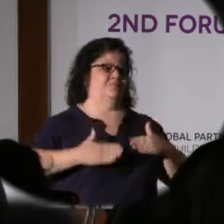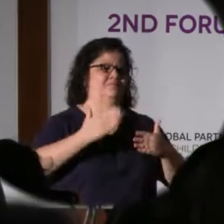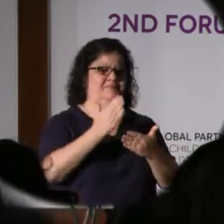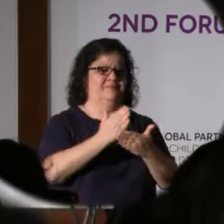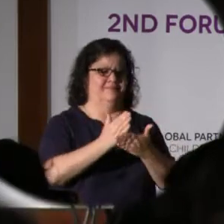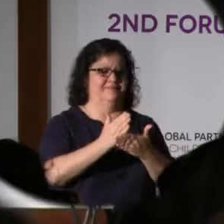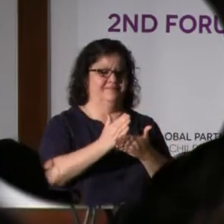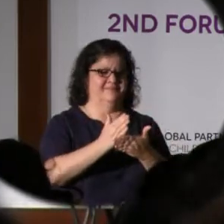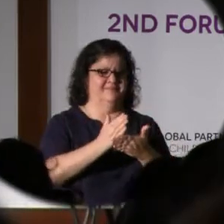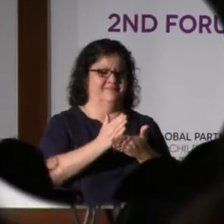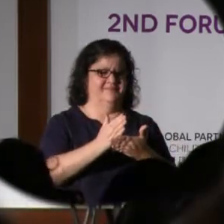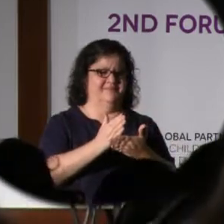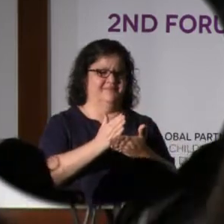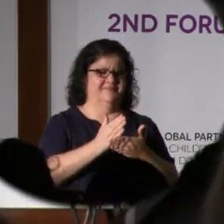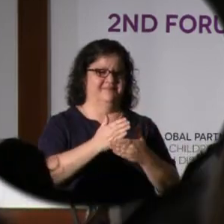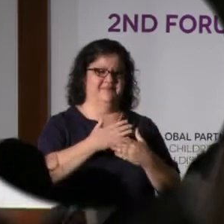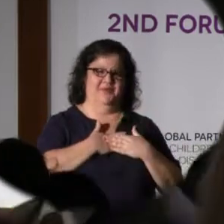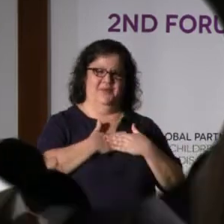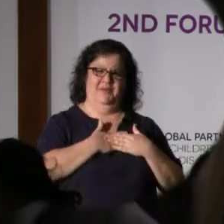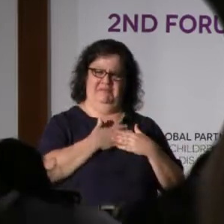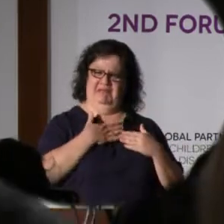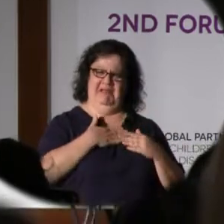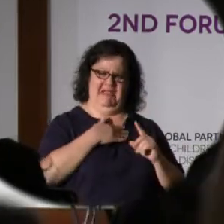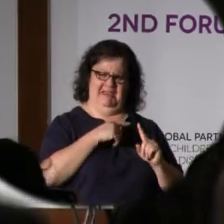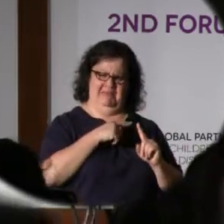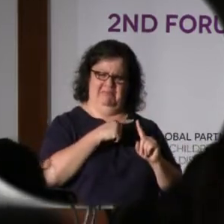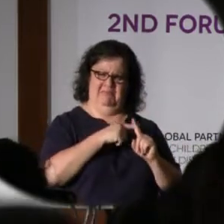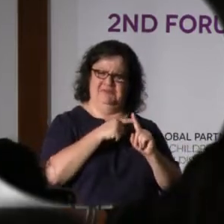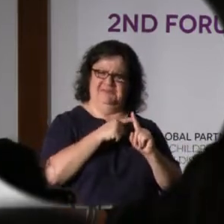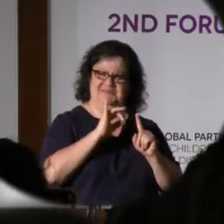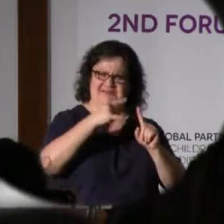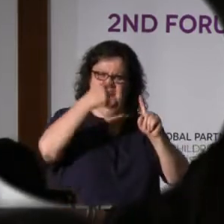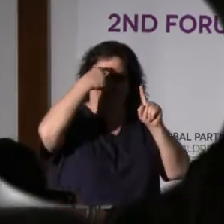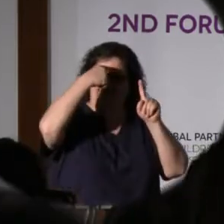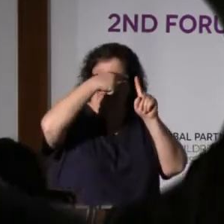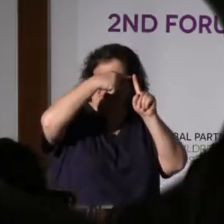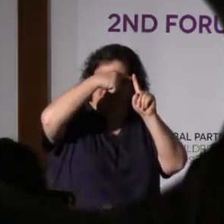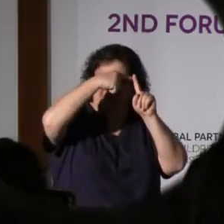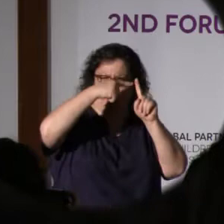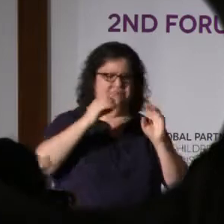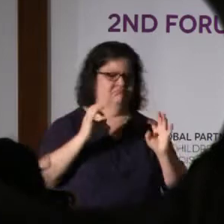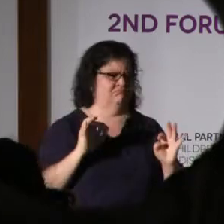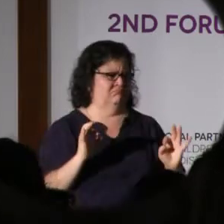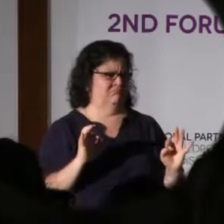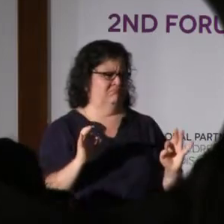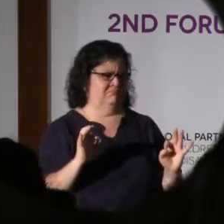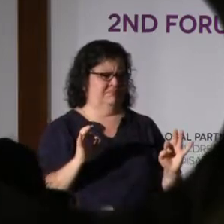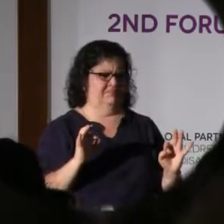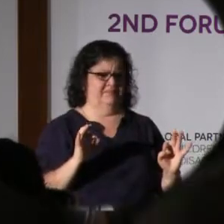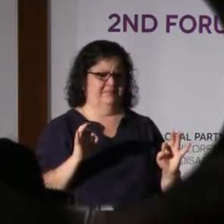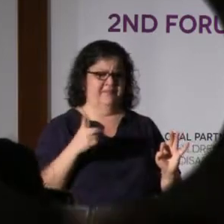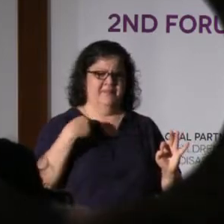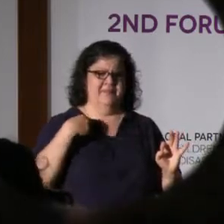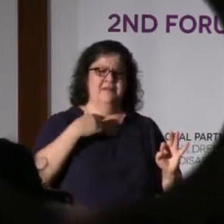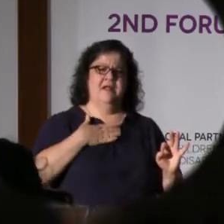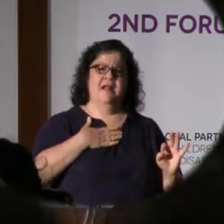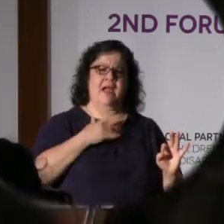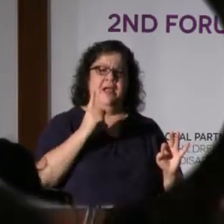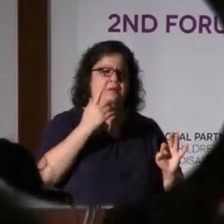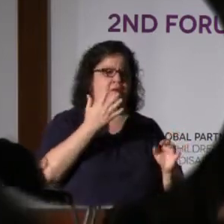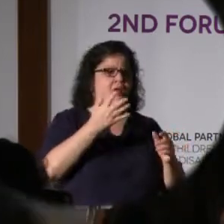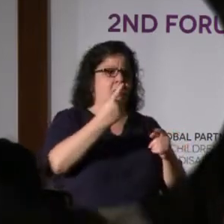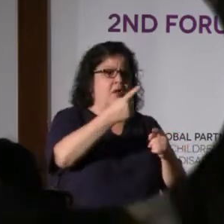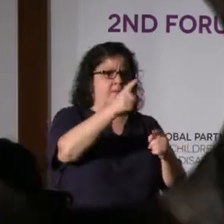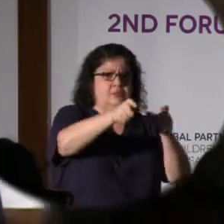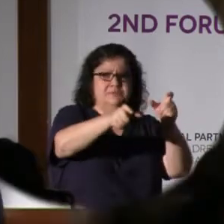fact, if we understood that anybody, anytime, can become a person with disability, then we should